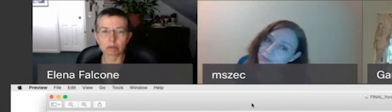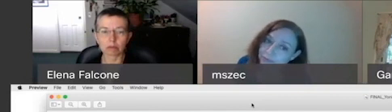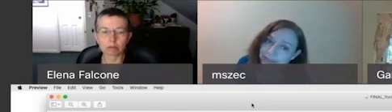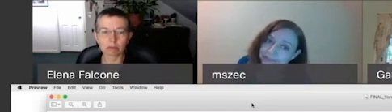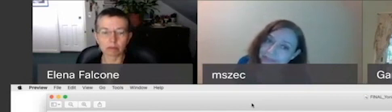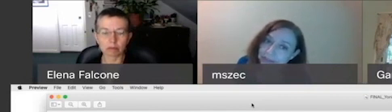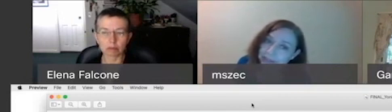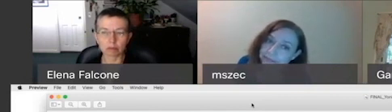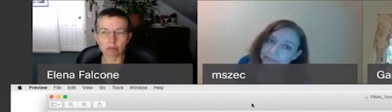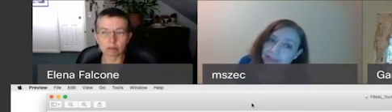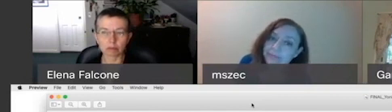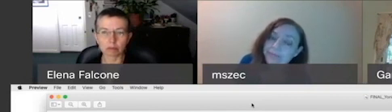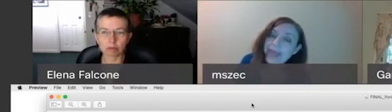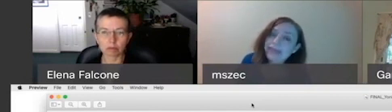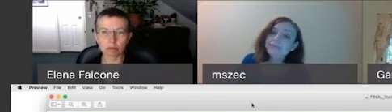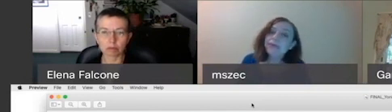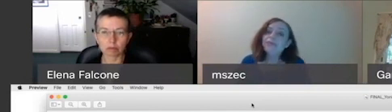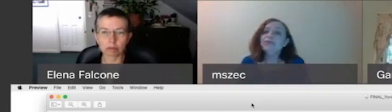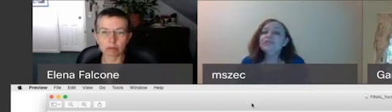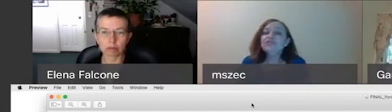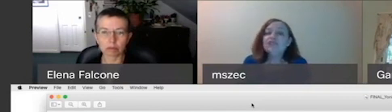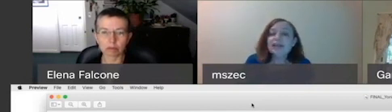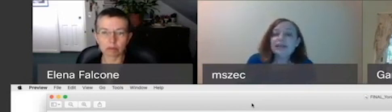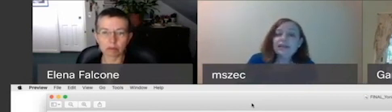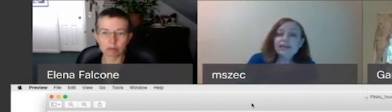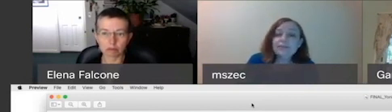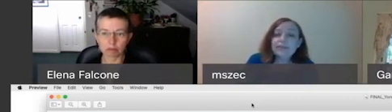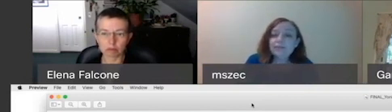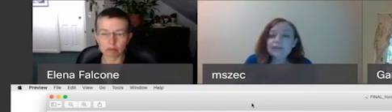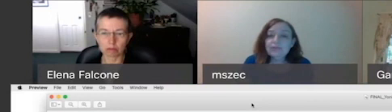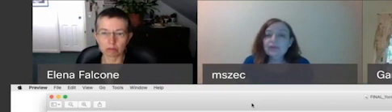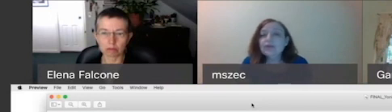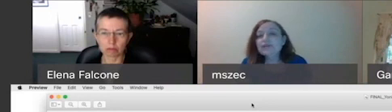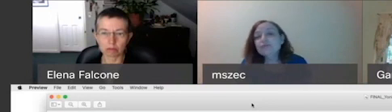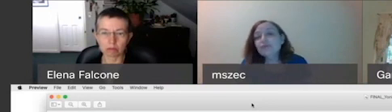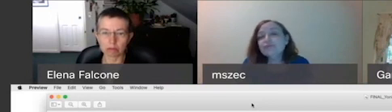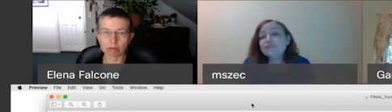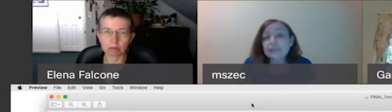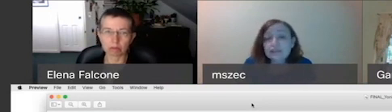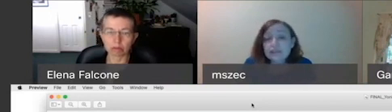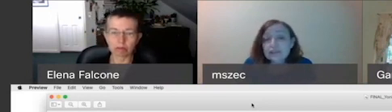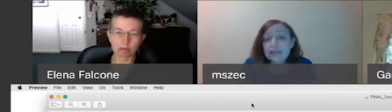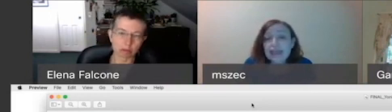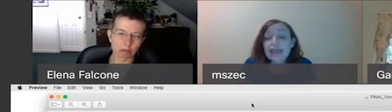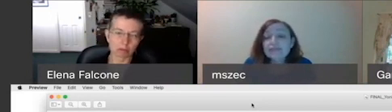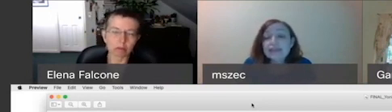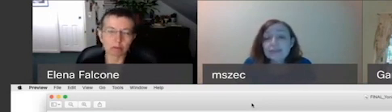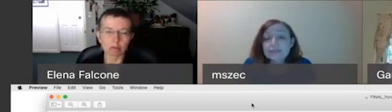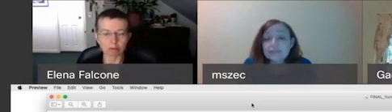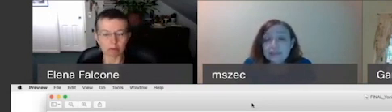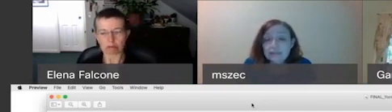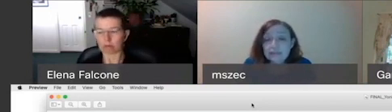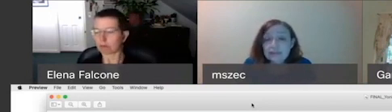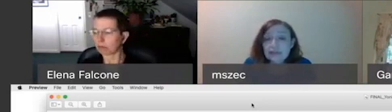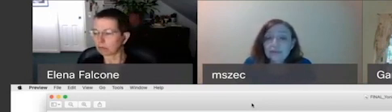Some new improvements. If a tenant pays by personal check and they make a written request for a receipt, they have to